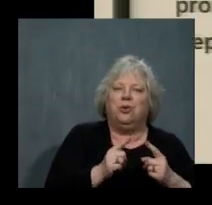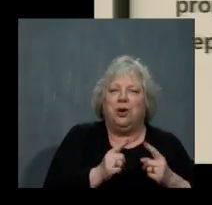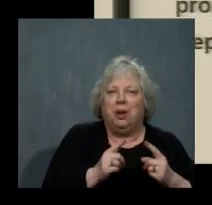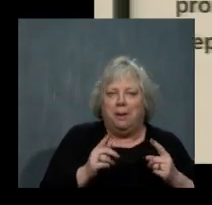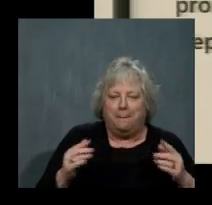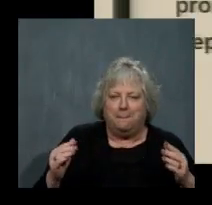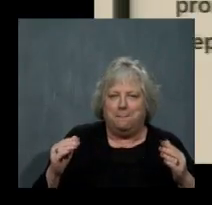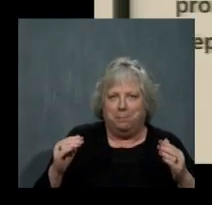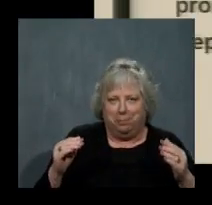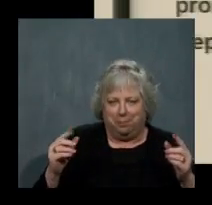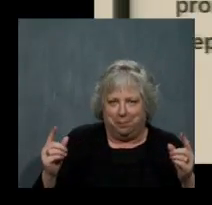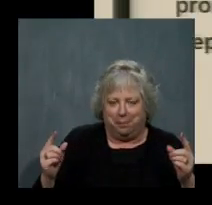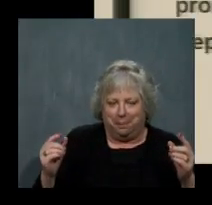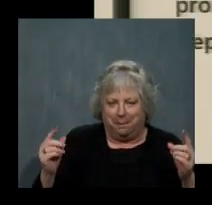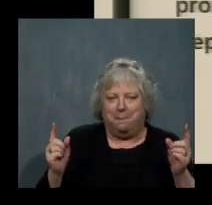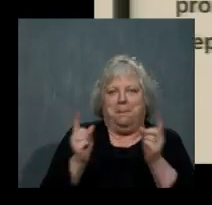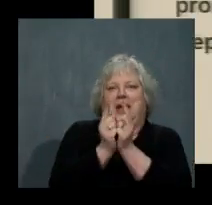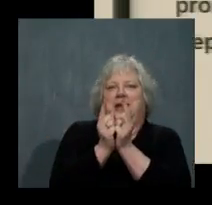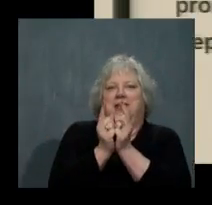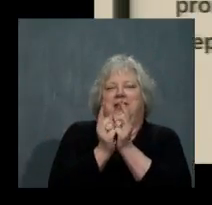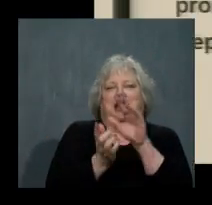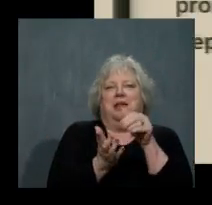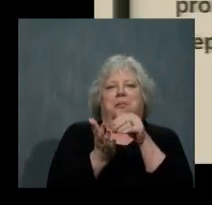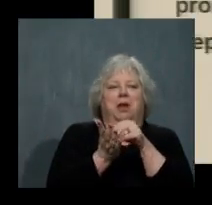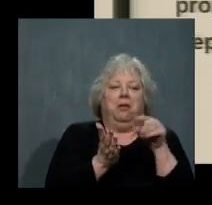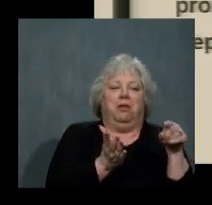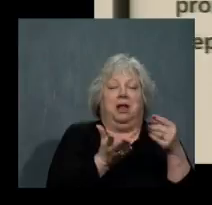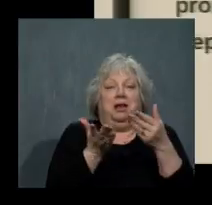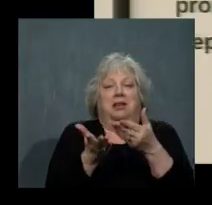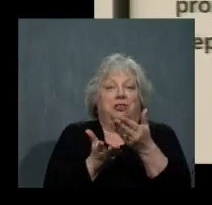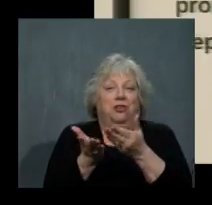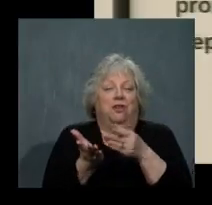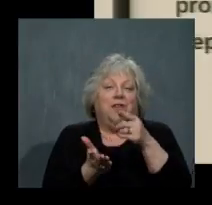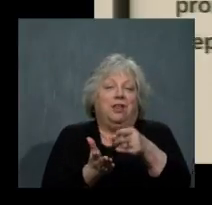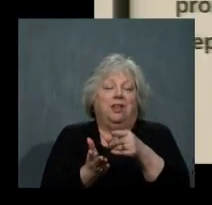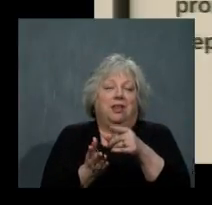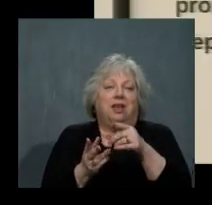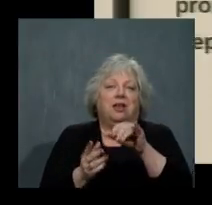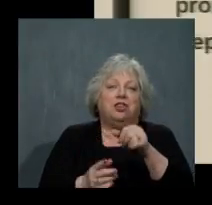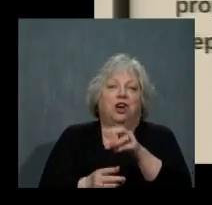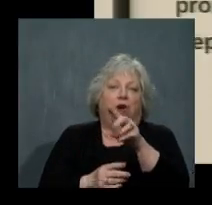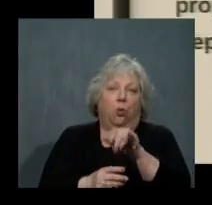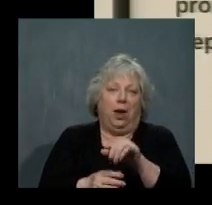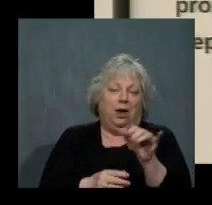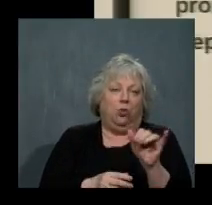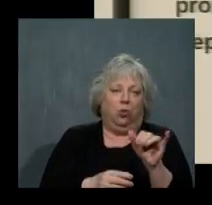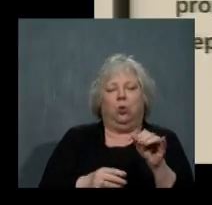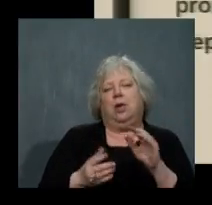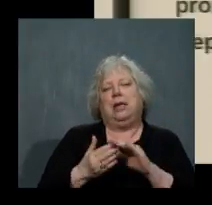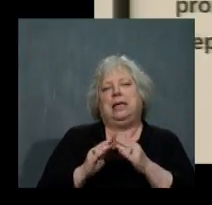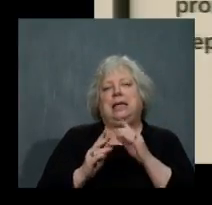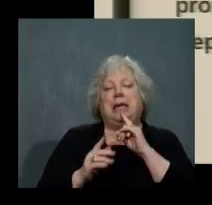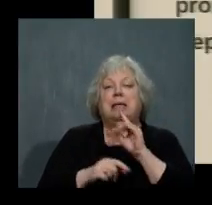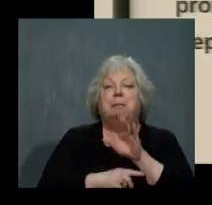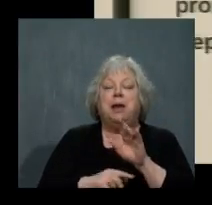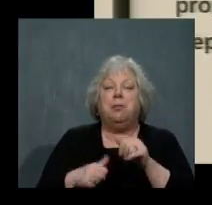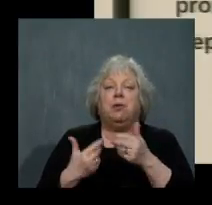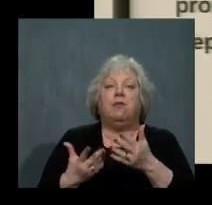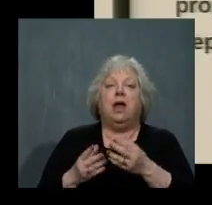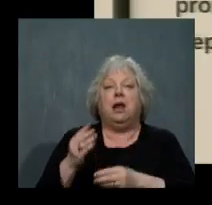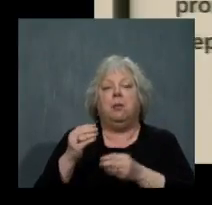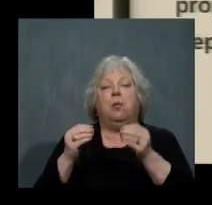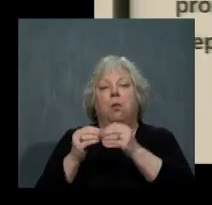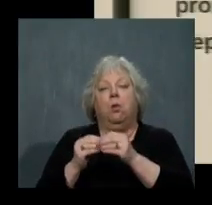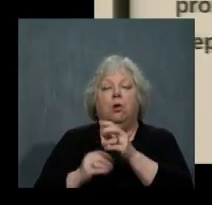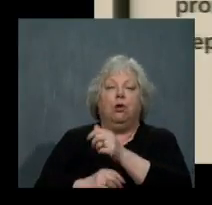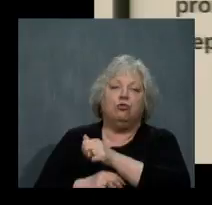to meet us in the middle and serve, if they may, at this location. The city is committed to providing transportation, additional